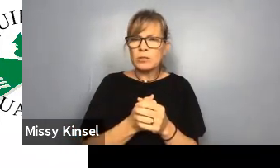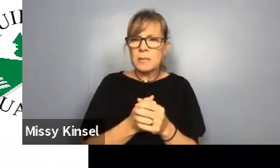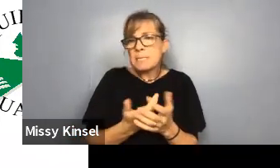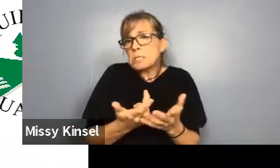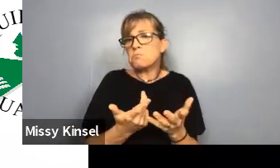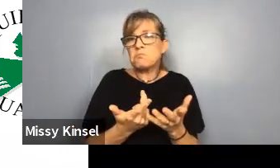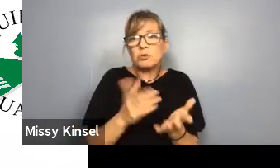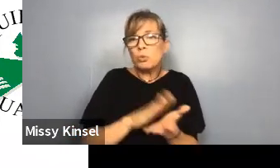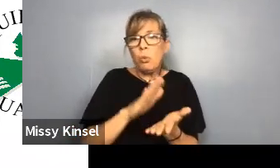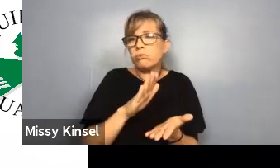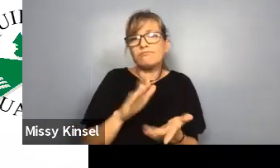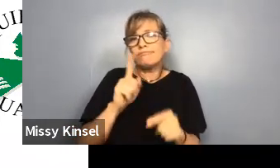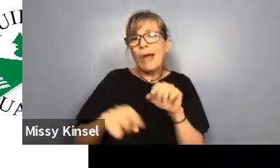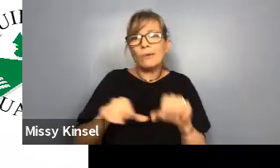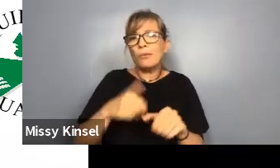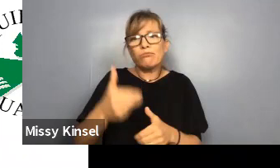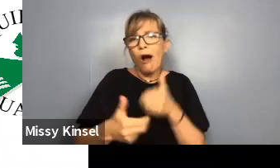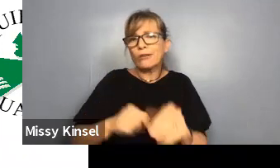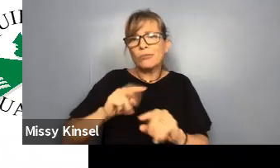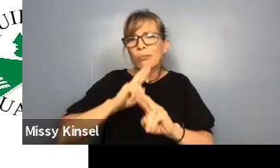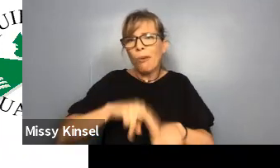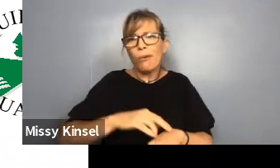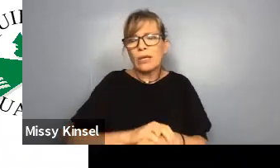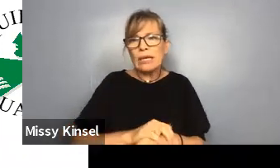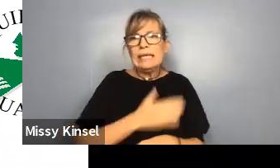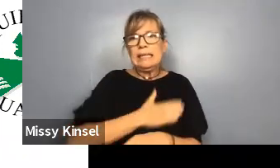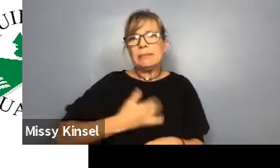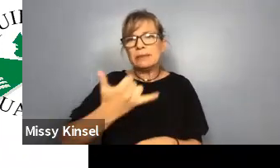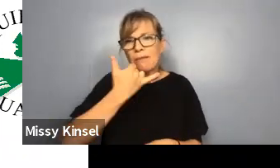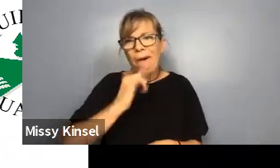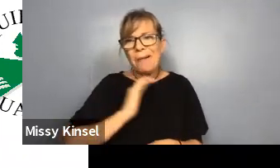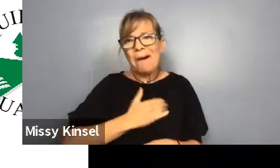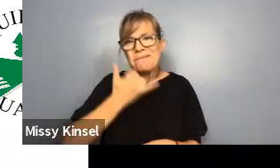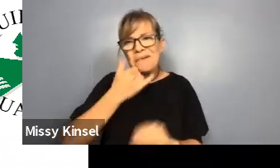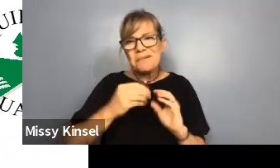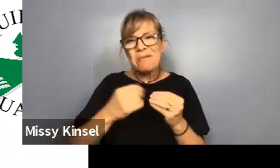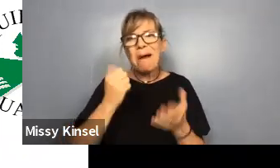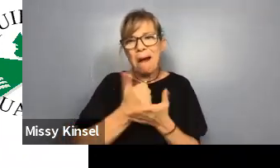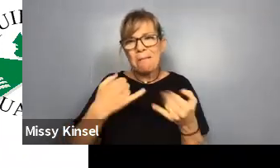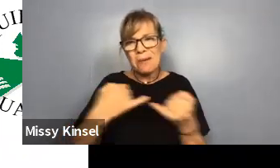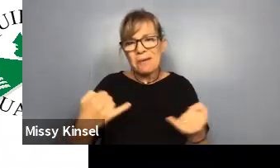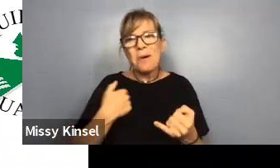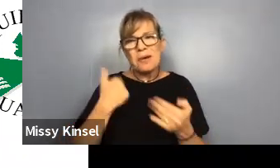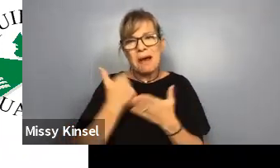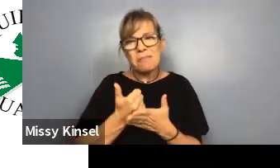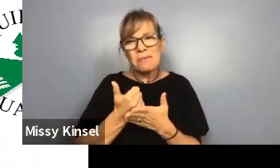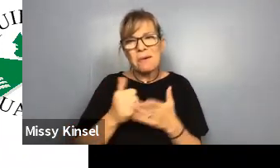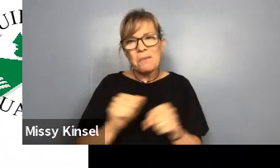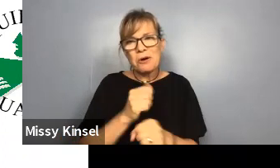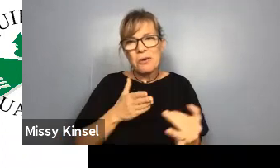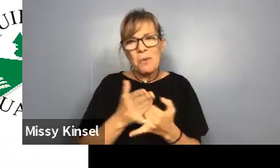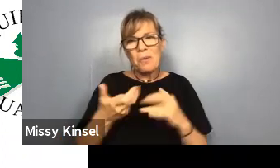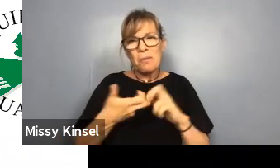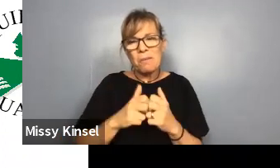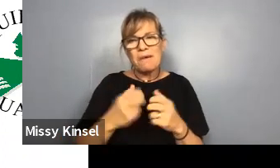they can't do progress reporting, please do call our helpline so that we can help you kind of work through that problem and